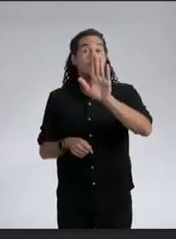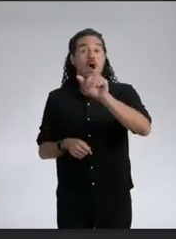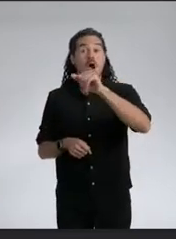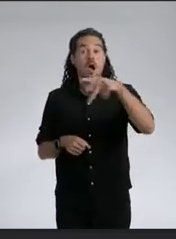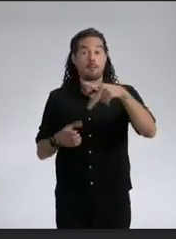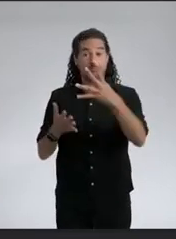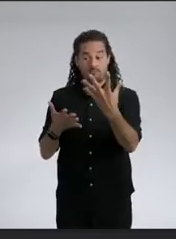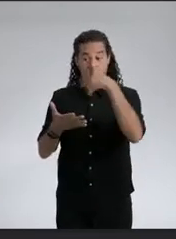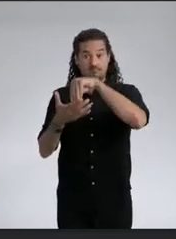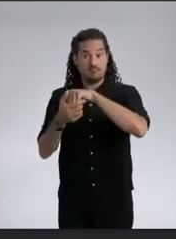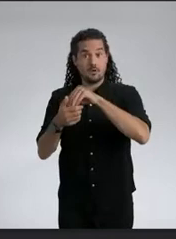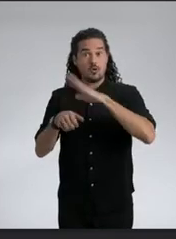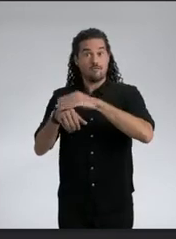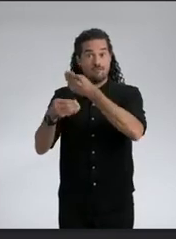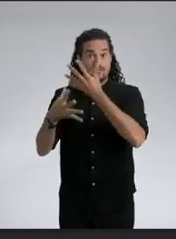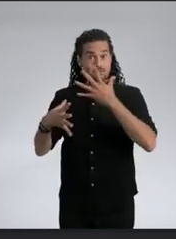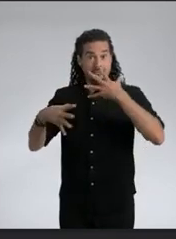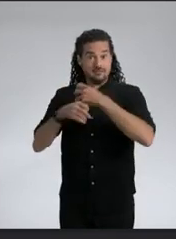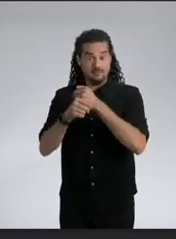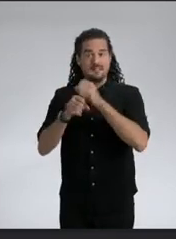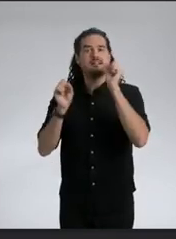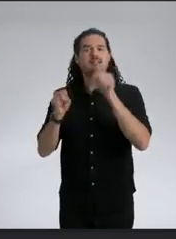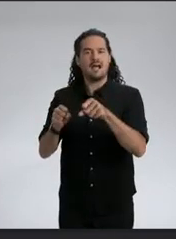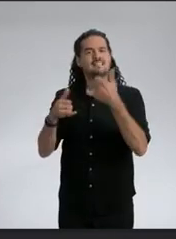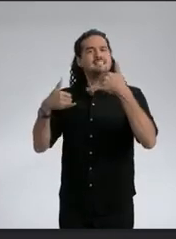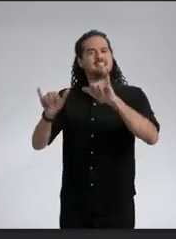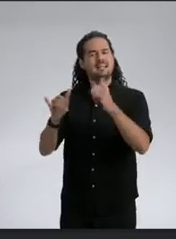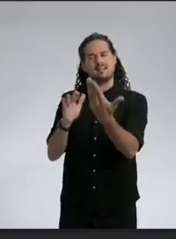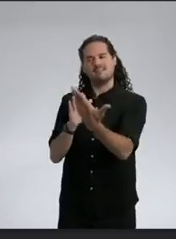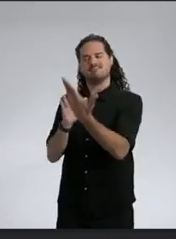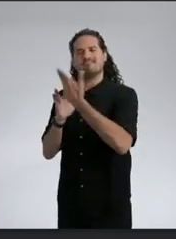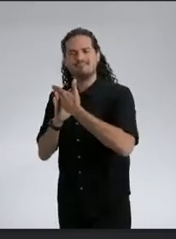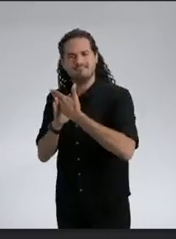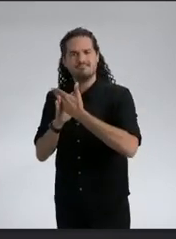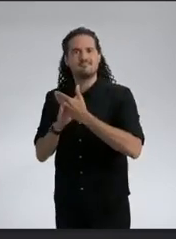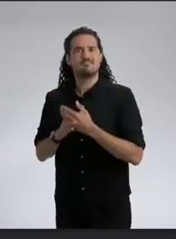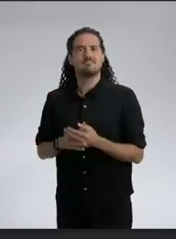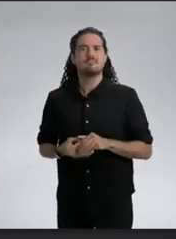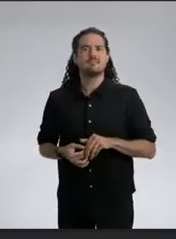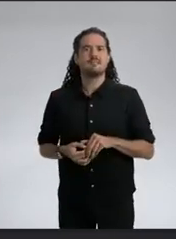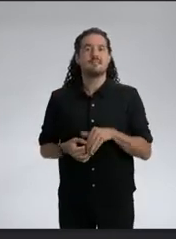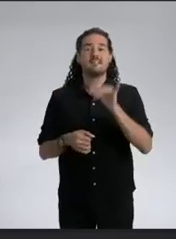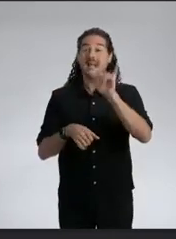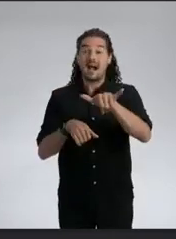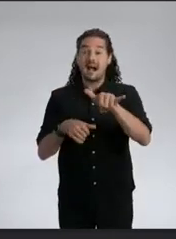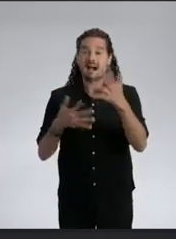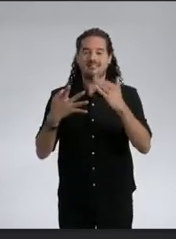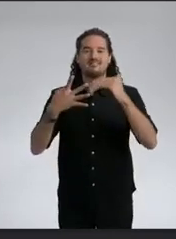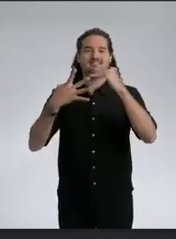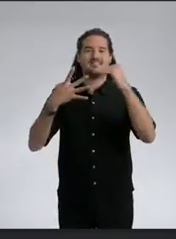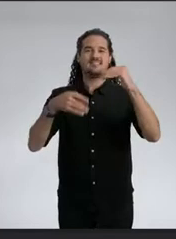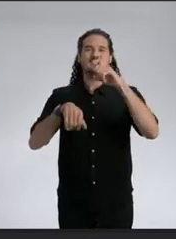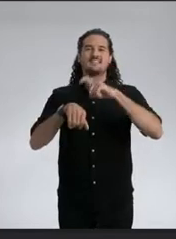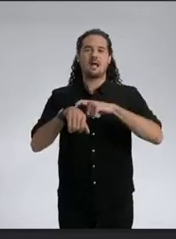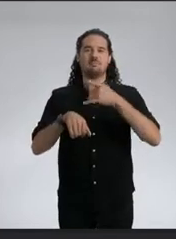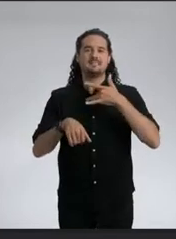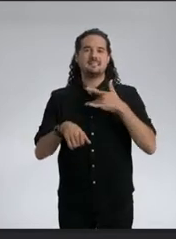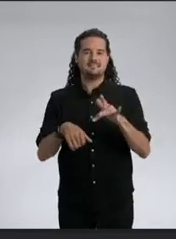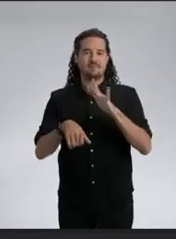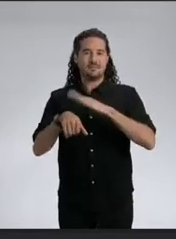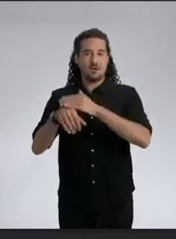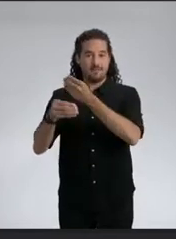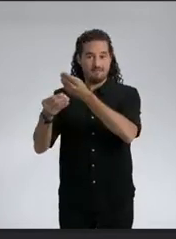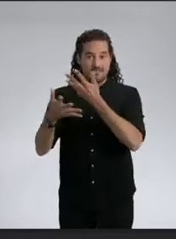there's still a way for you to reach the user in real time. That's where time-sensitive notifications come in. Notifications that use